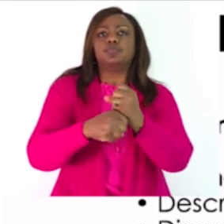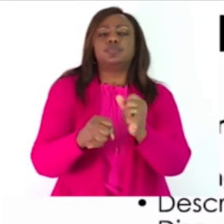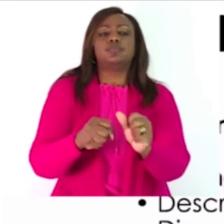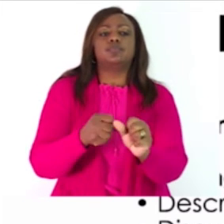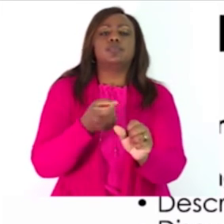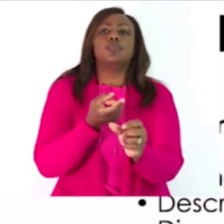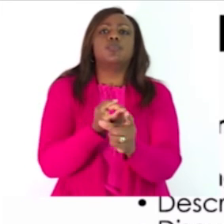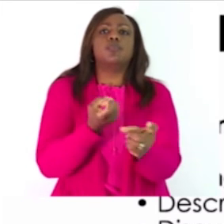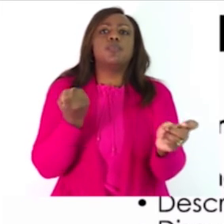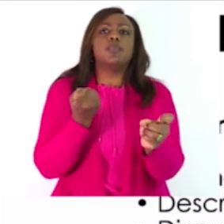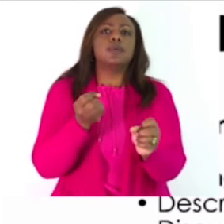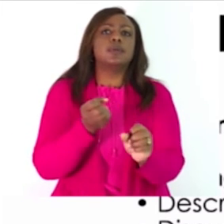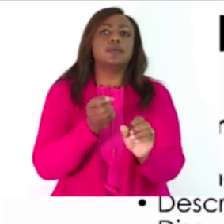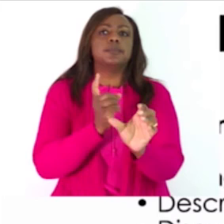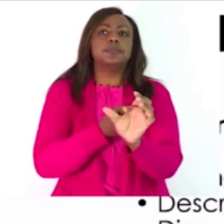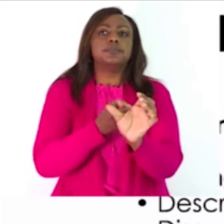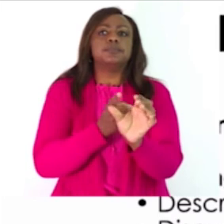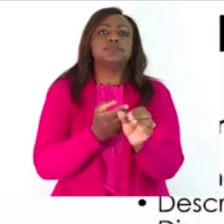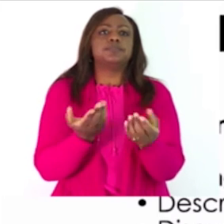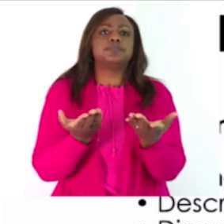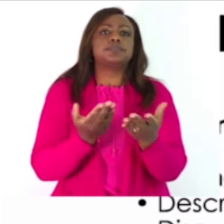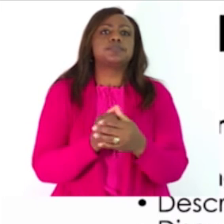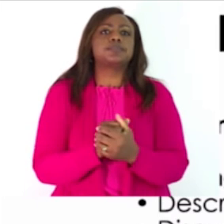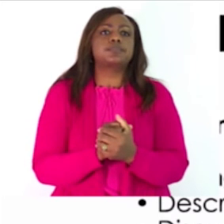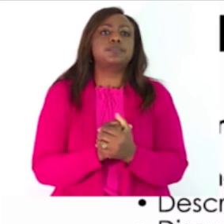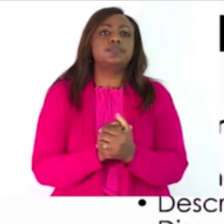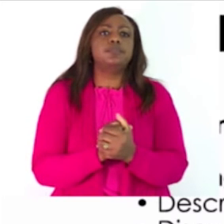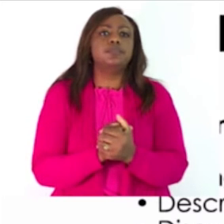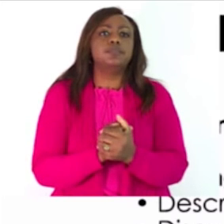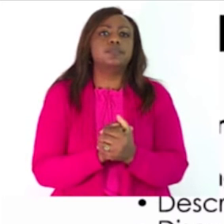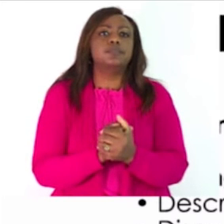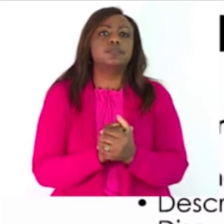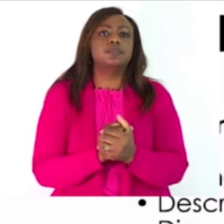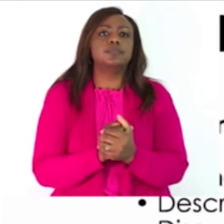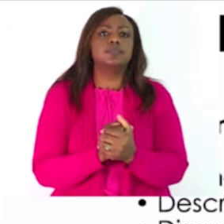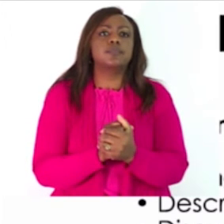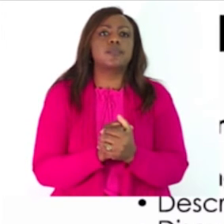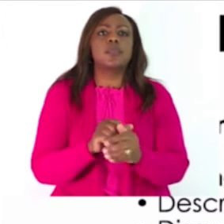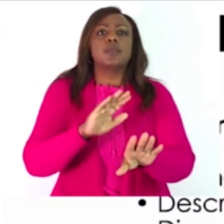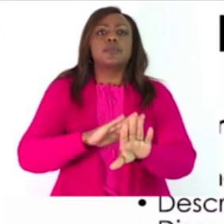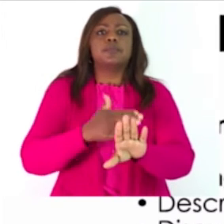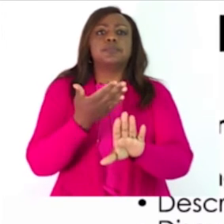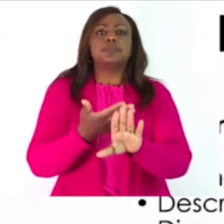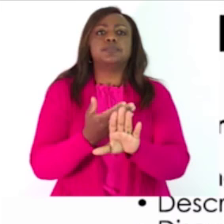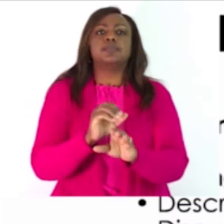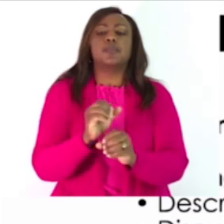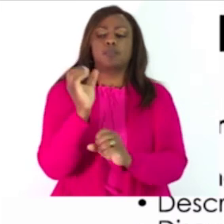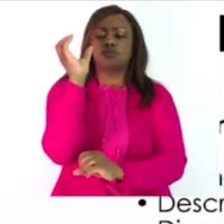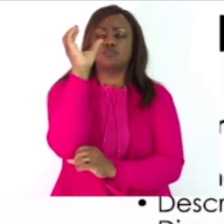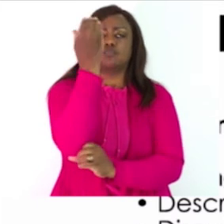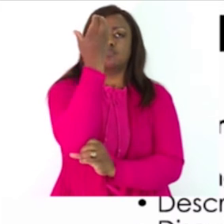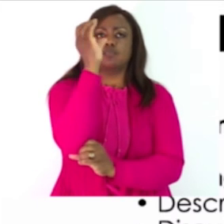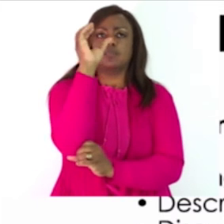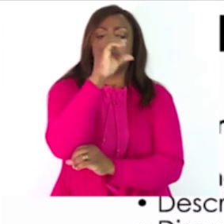media, communication channels through which we get information. The examples there are television,